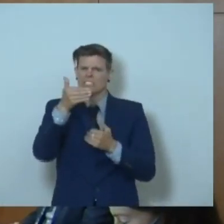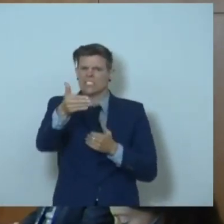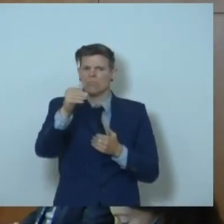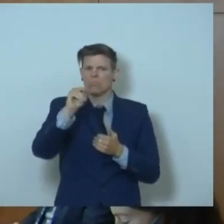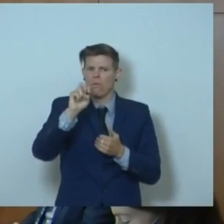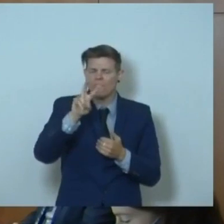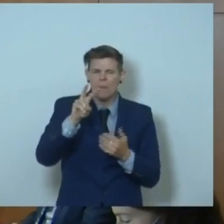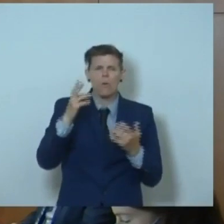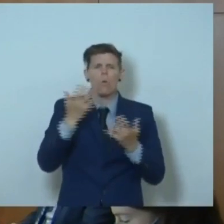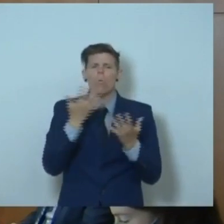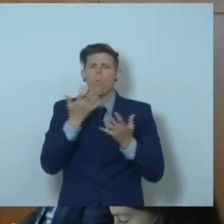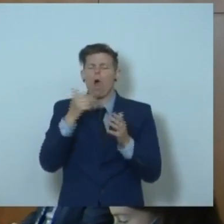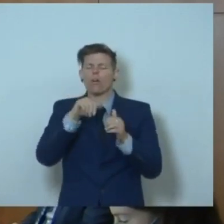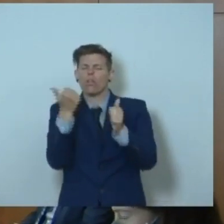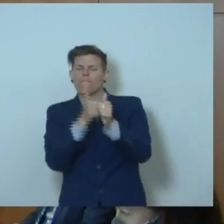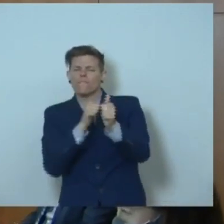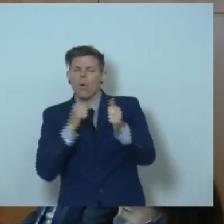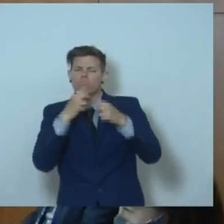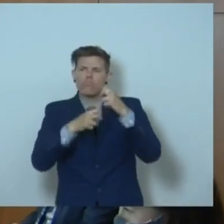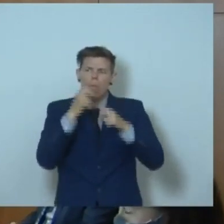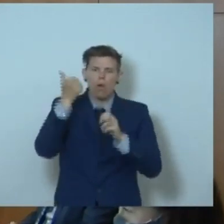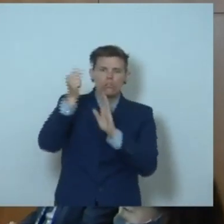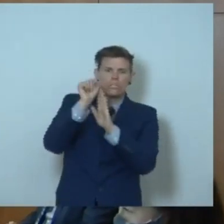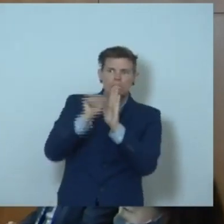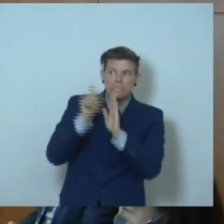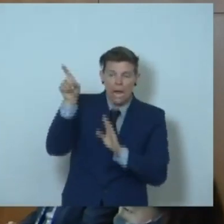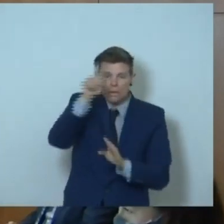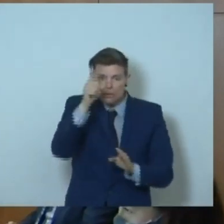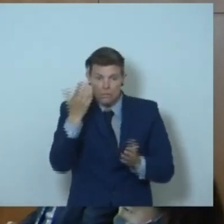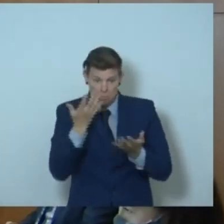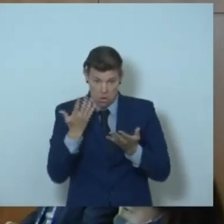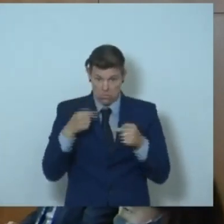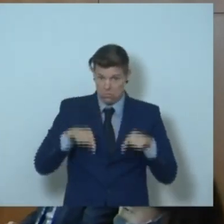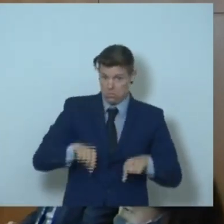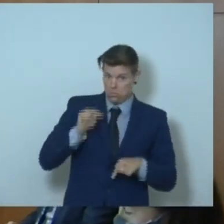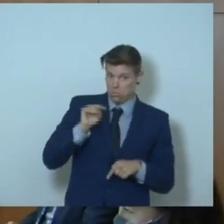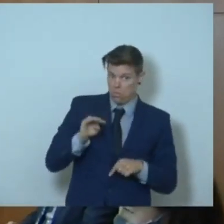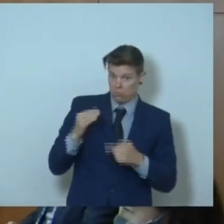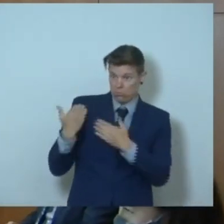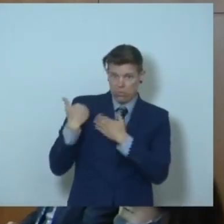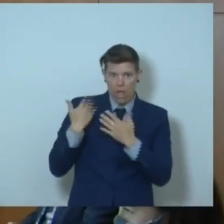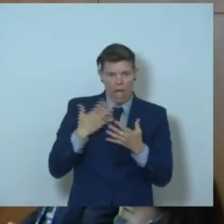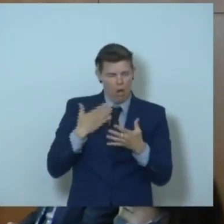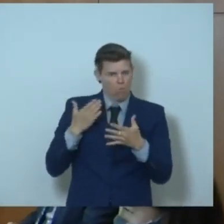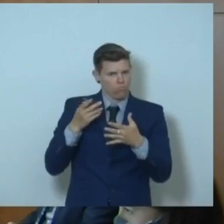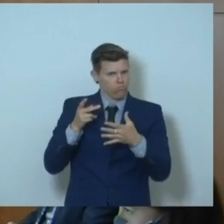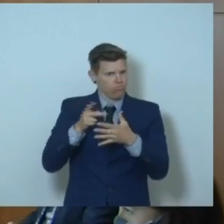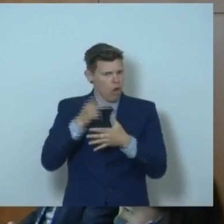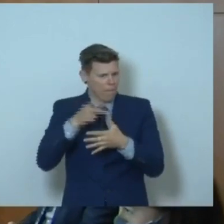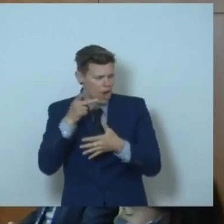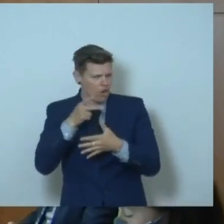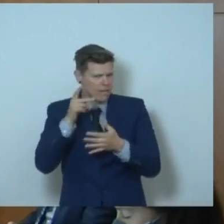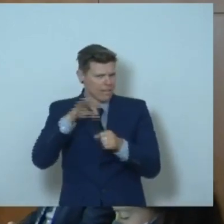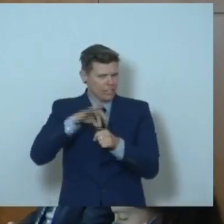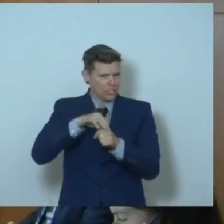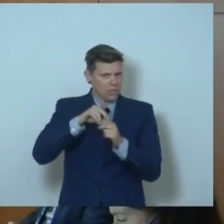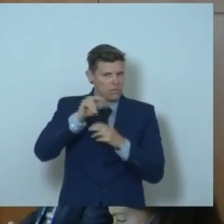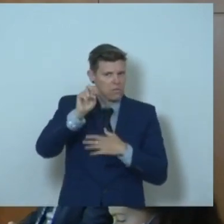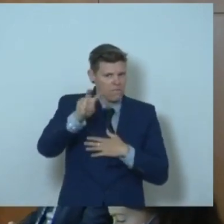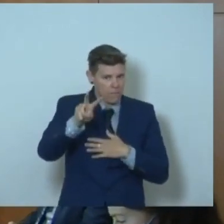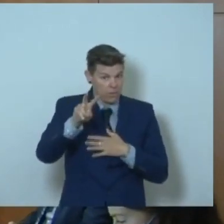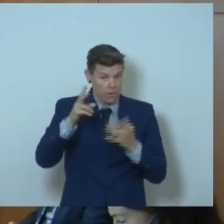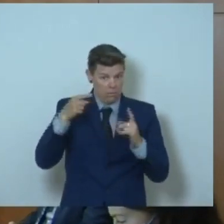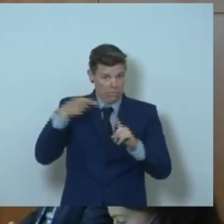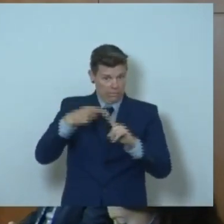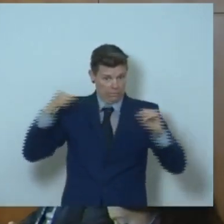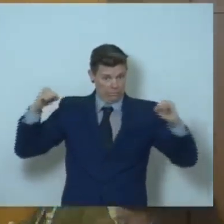other states and some that we saw in New Mexico here in the primary and in November, and what is going to be a much higher turnout election? Absolutely.